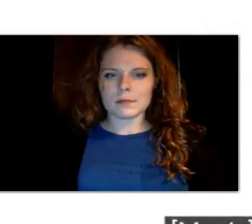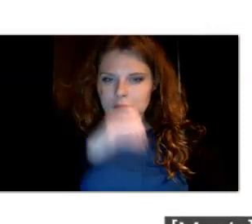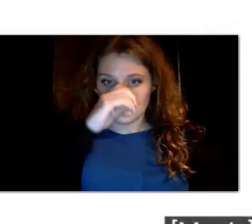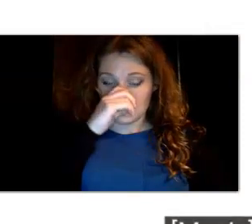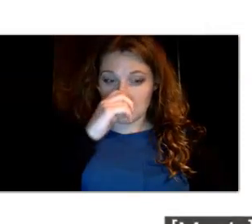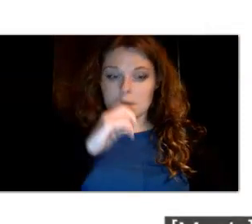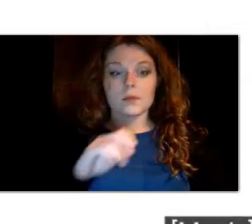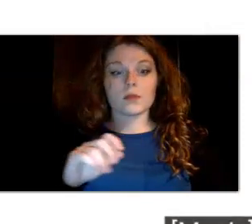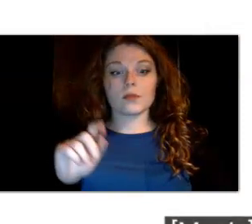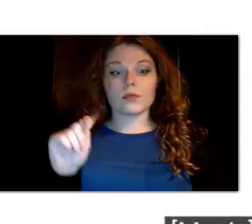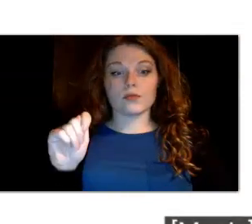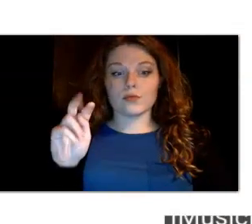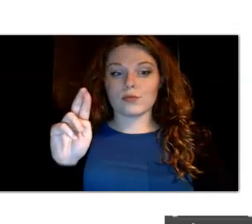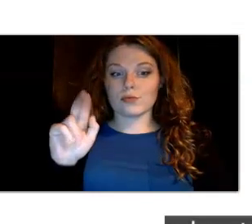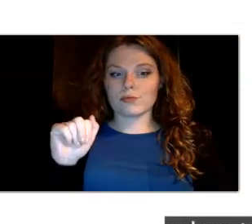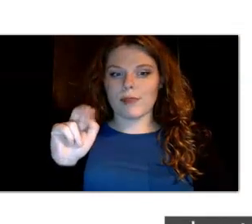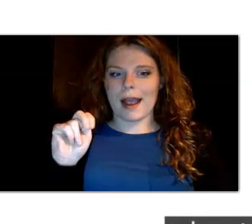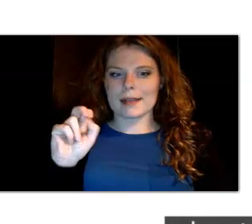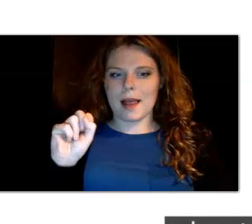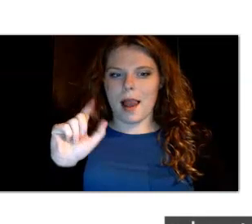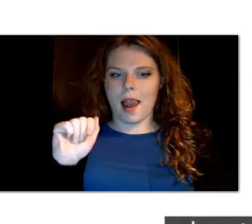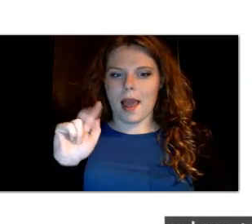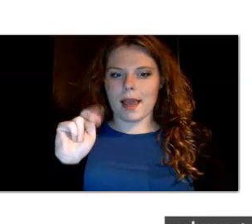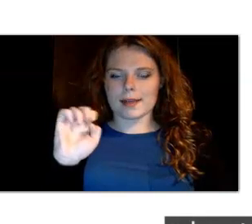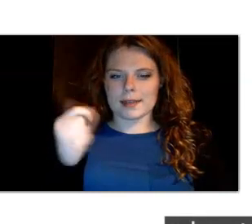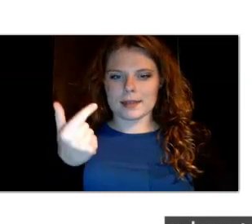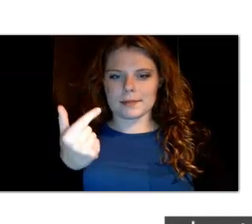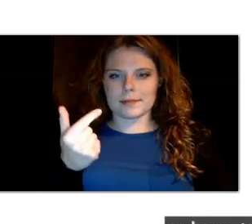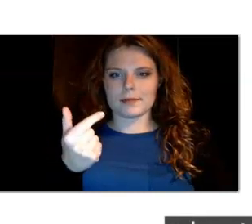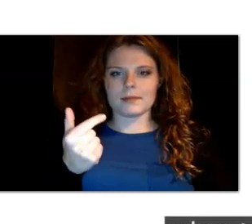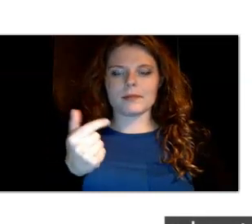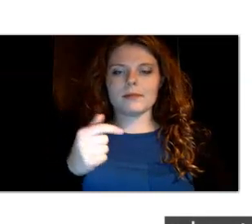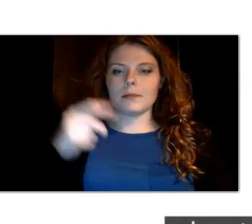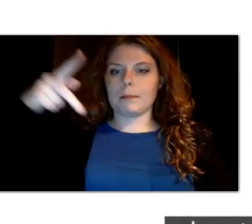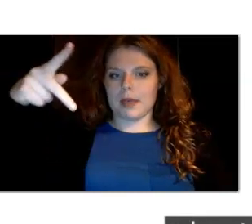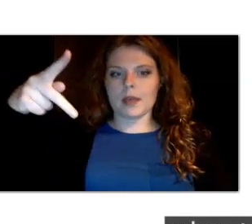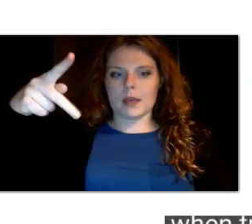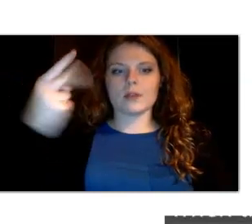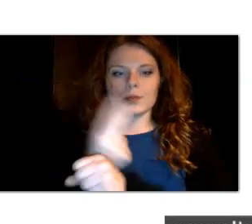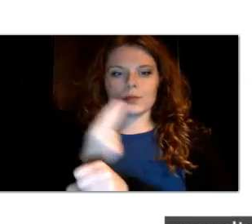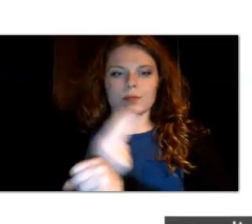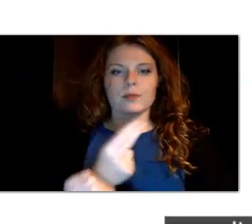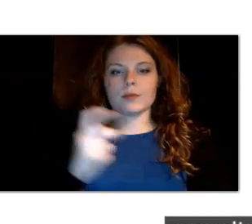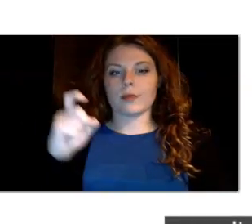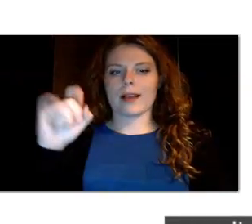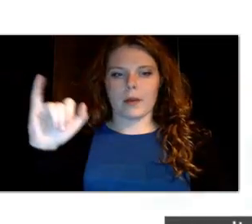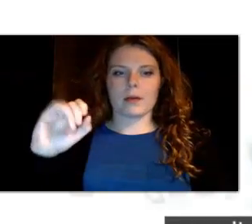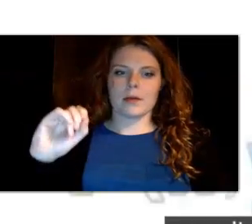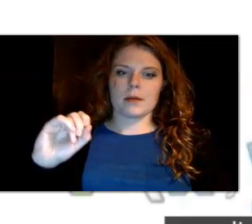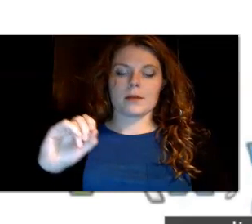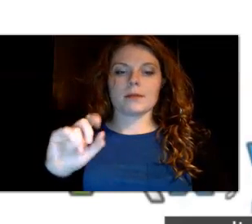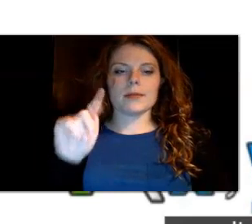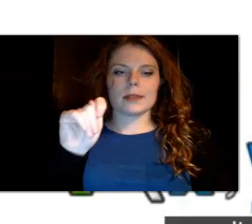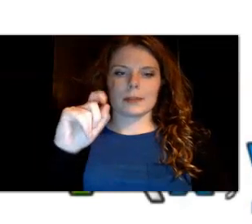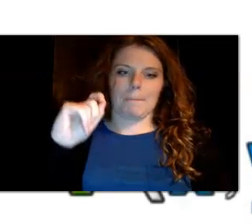When translating a point P with coordinates x, y, we can use the capital T notation.